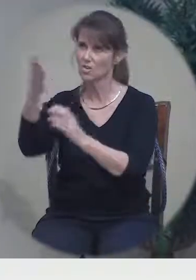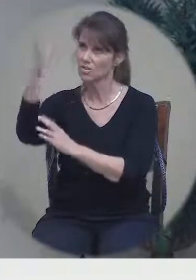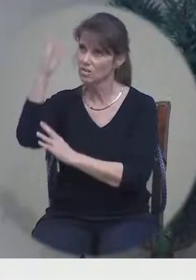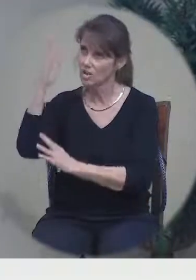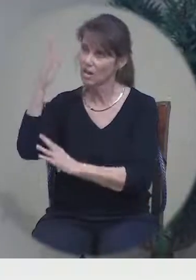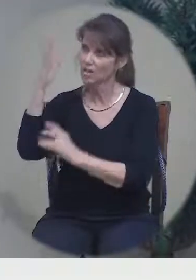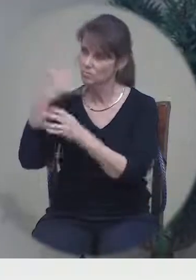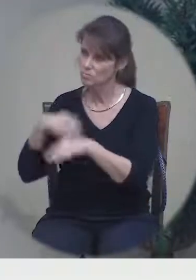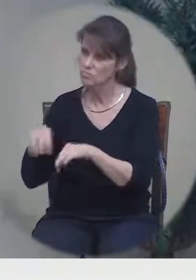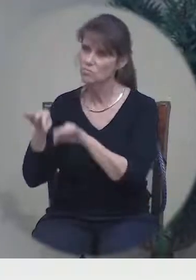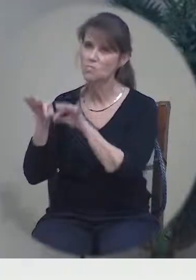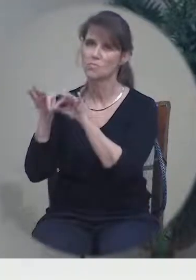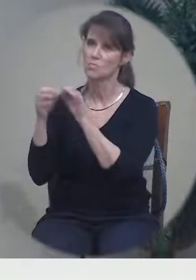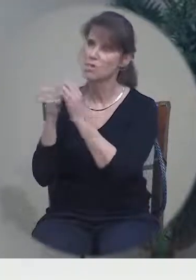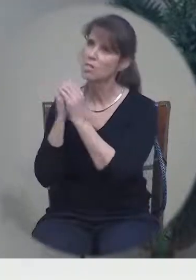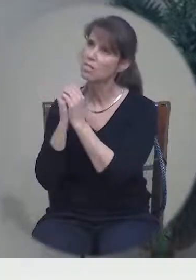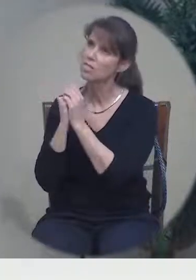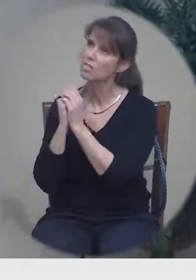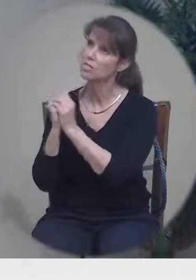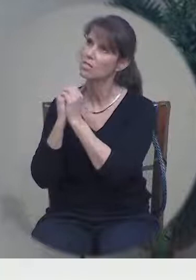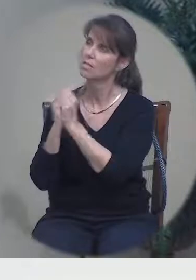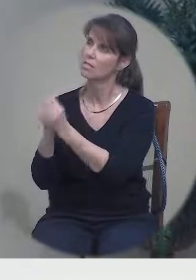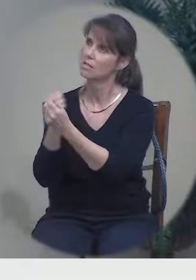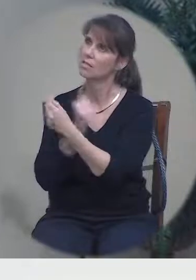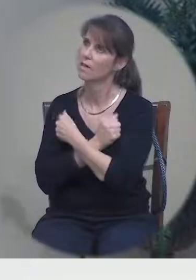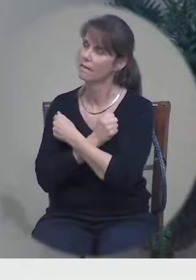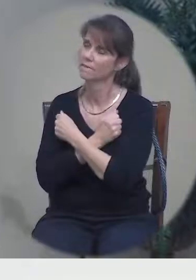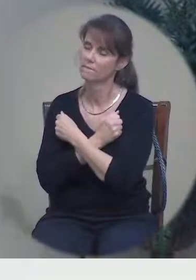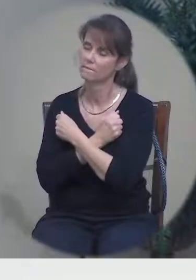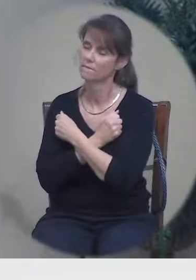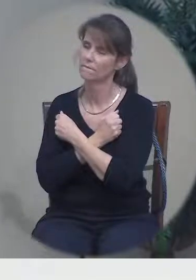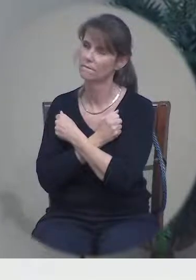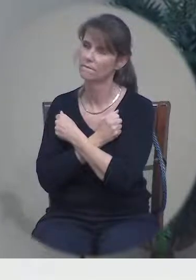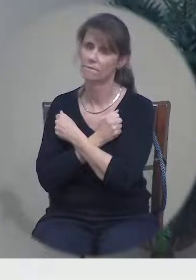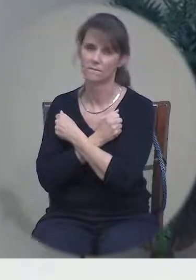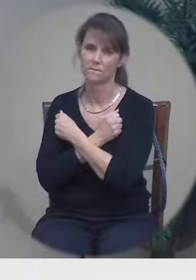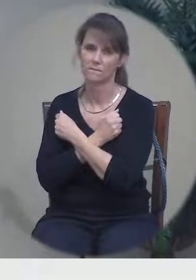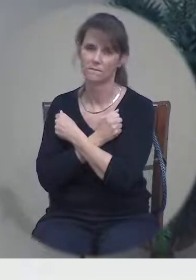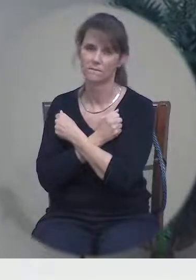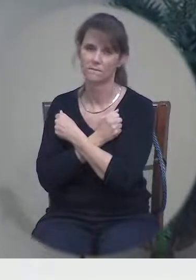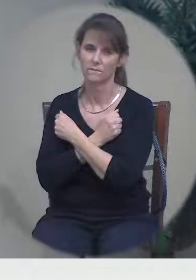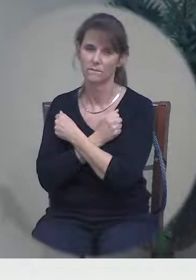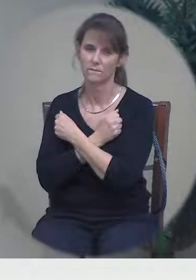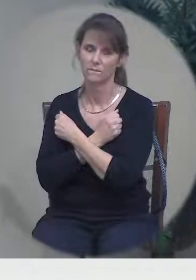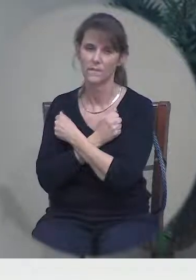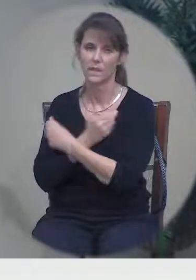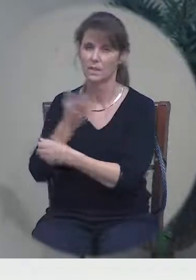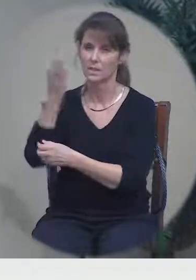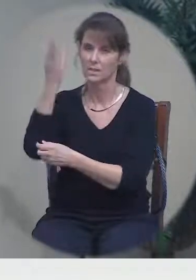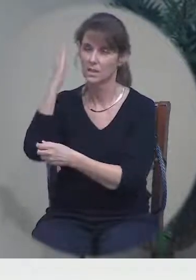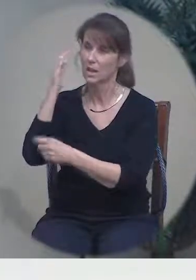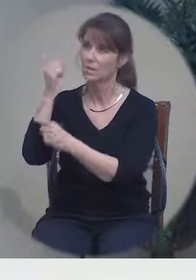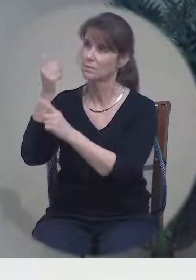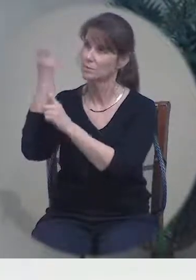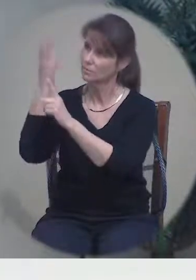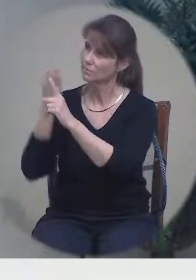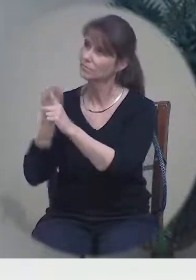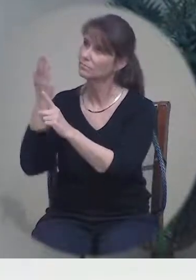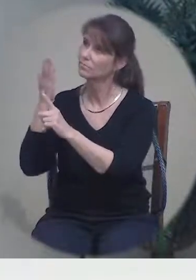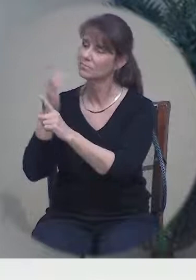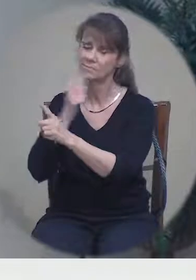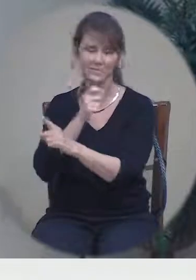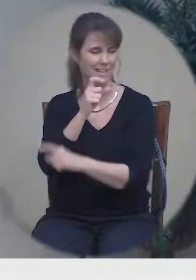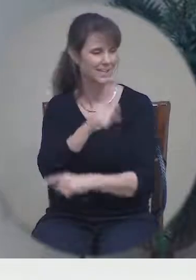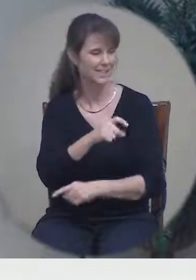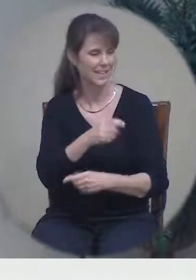is and not merely for what he gives. And he sees God even in his life in the